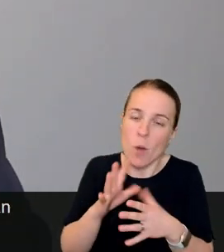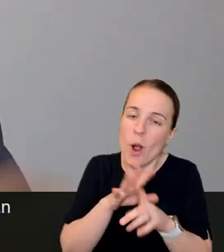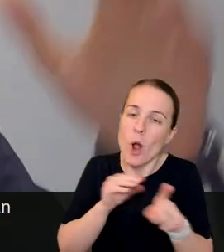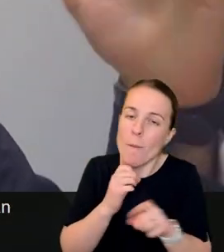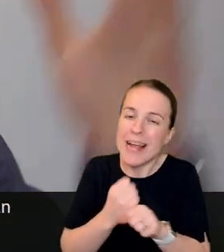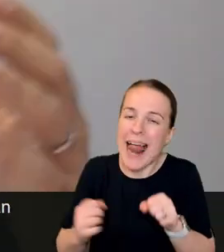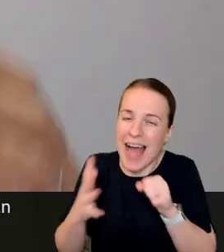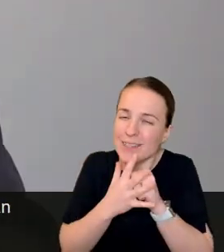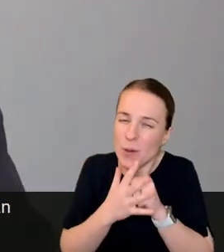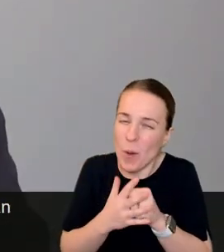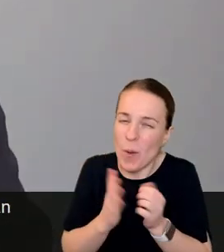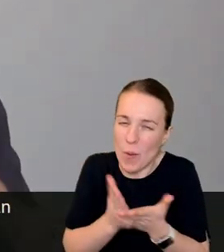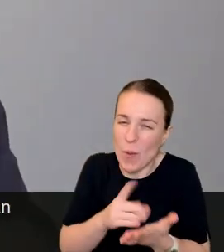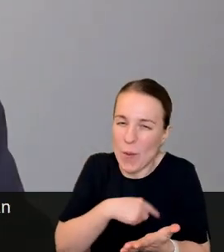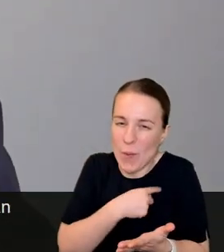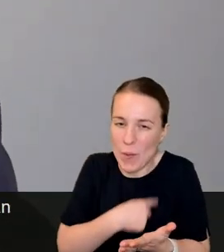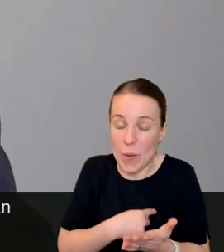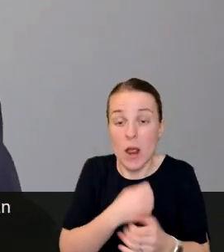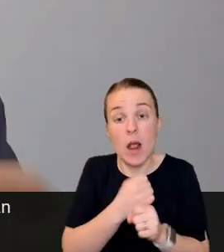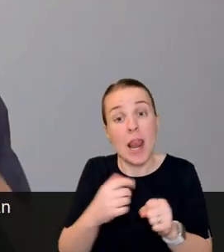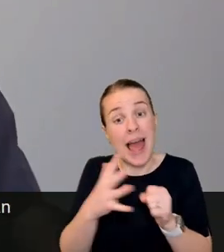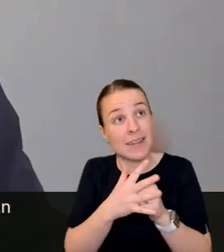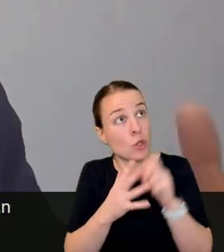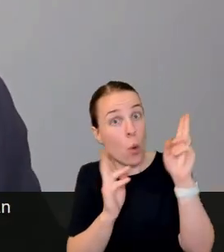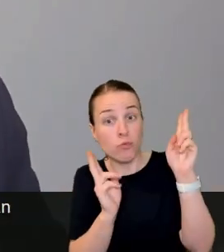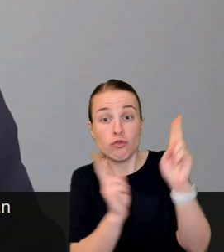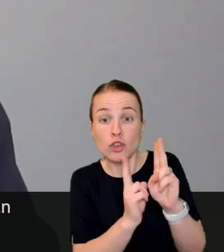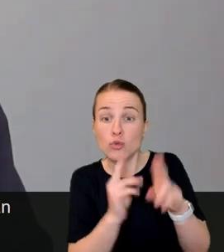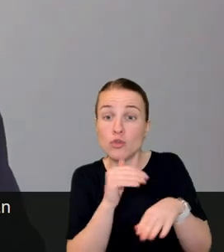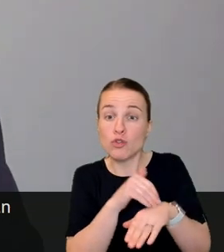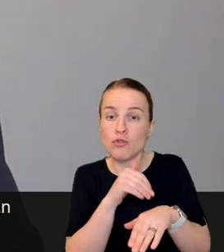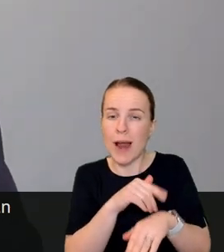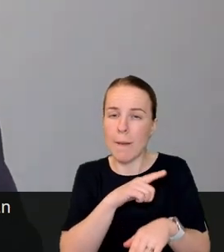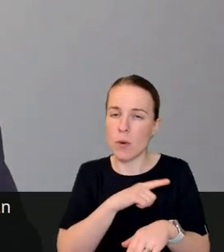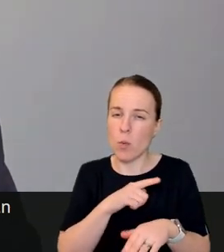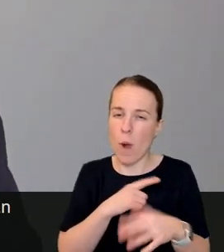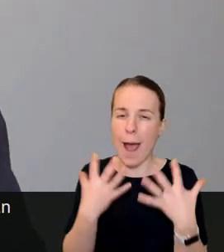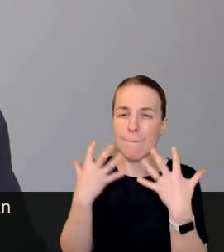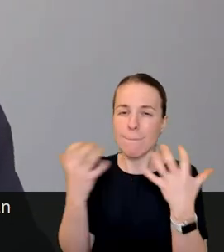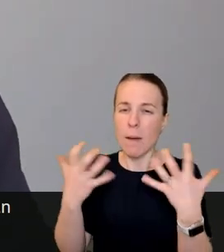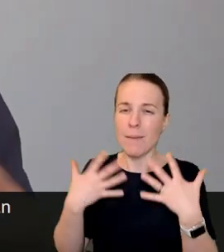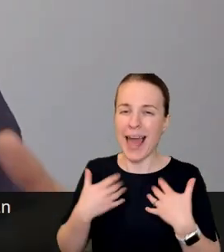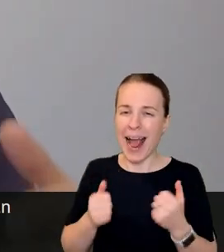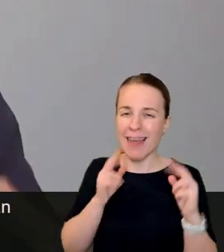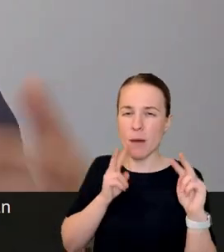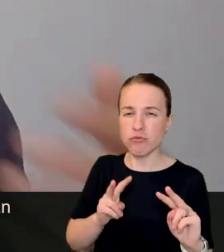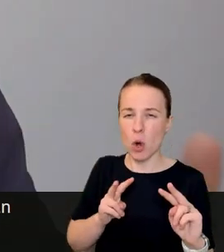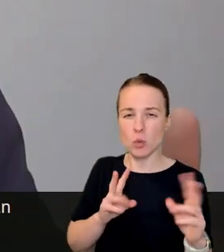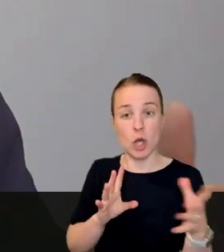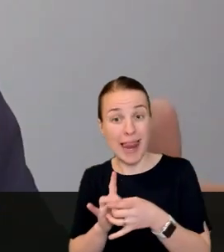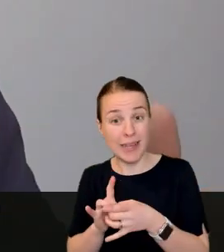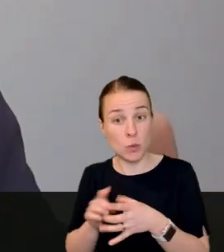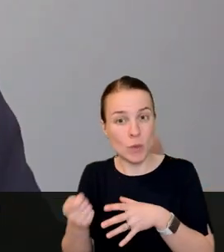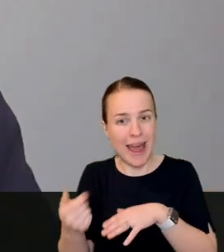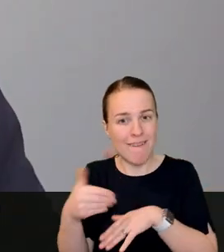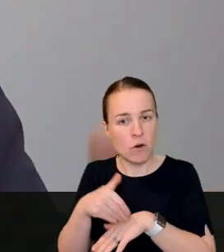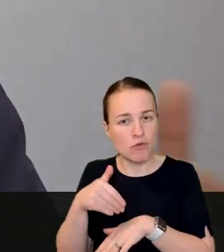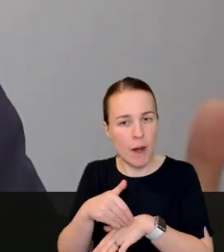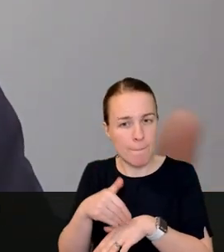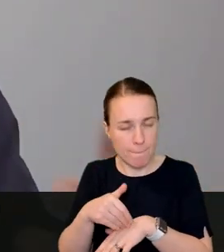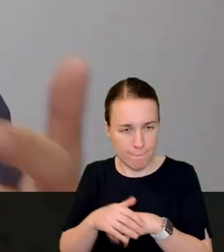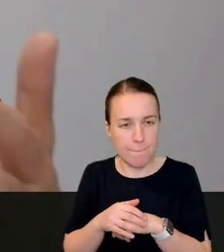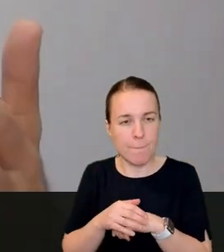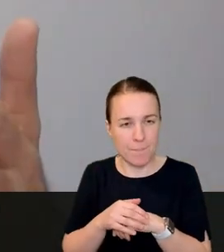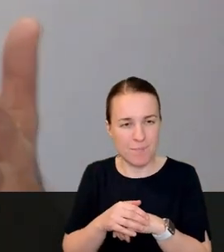years, reduced violent crime by having a public health approach when it came to knife crime. Dealing with violent crime like you would a public